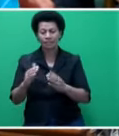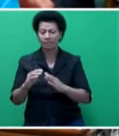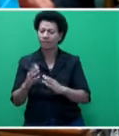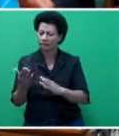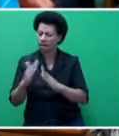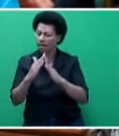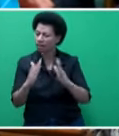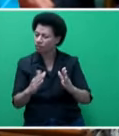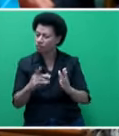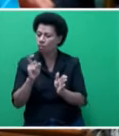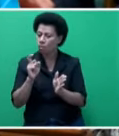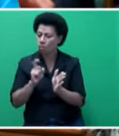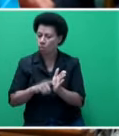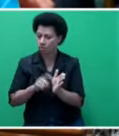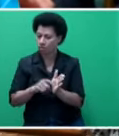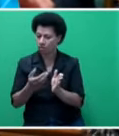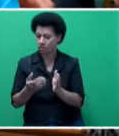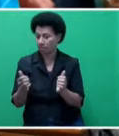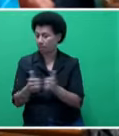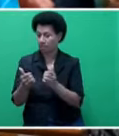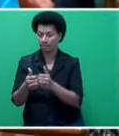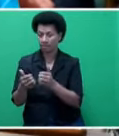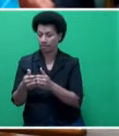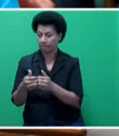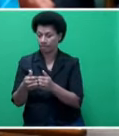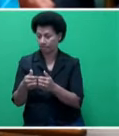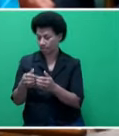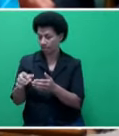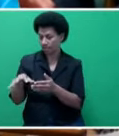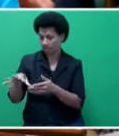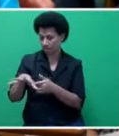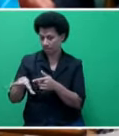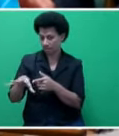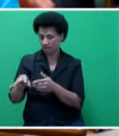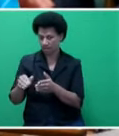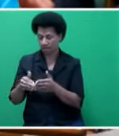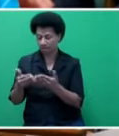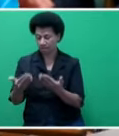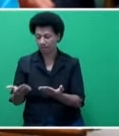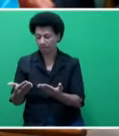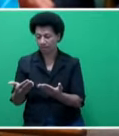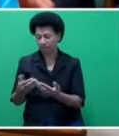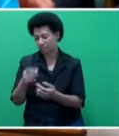loans. And many of them, Mr. Speaker, are those who, there's a trend now where people